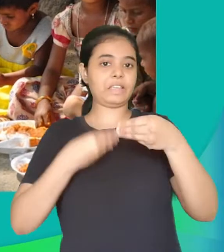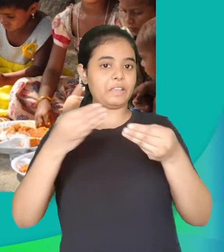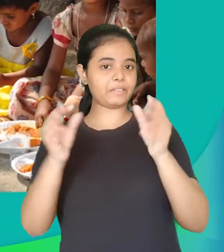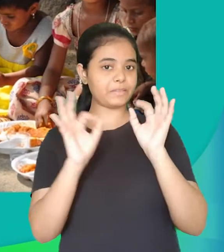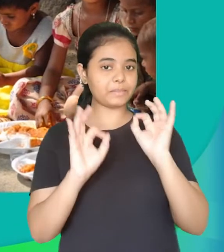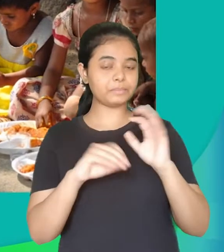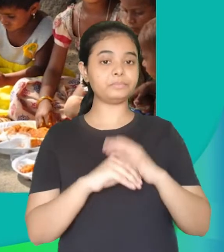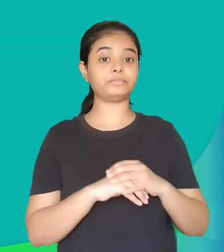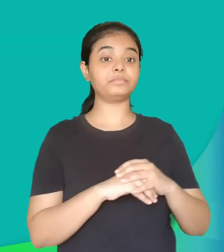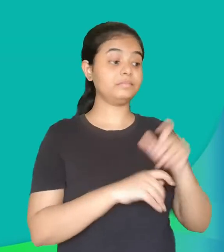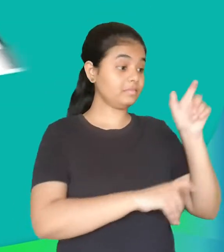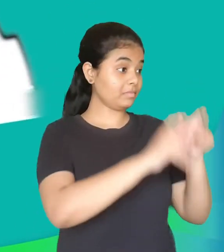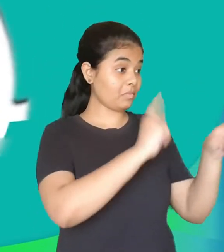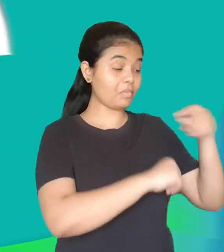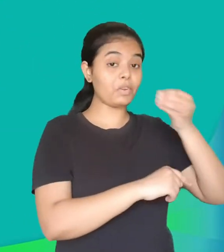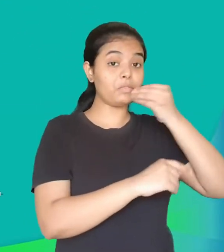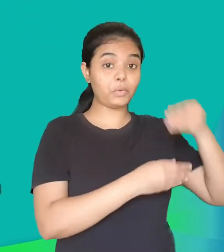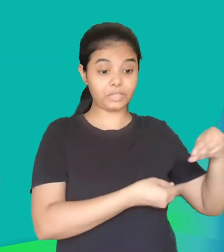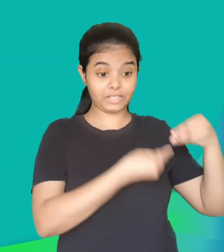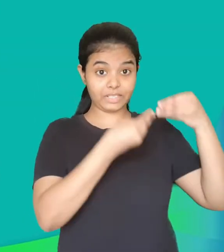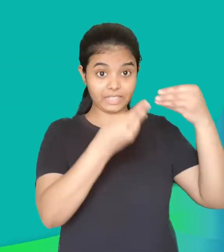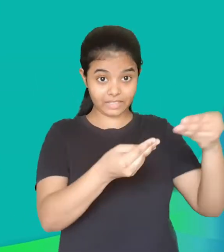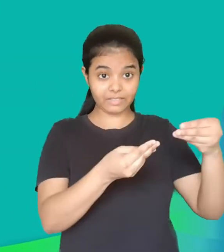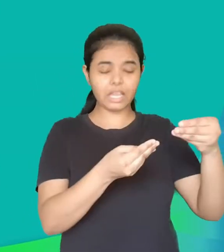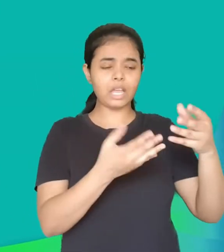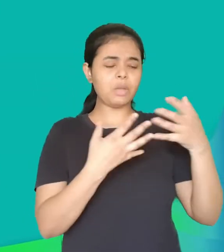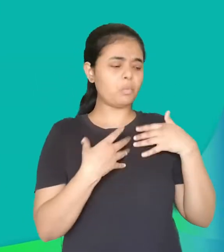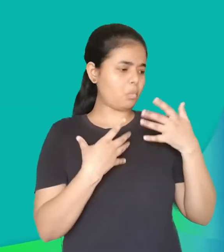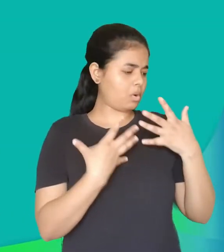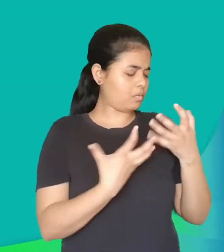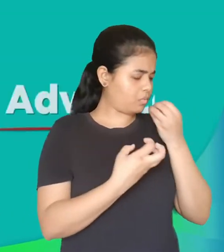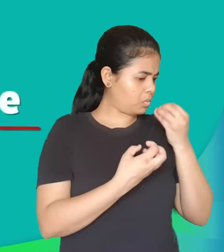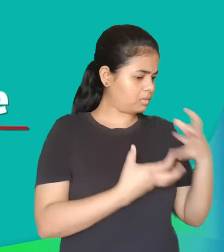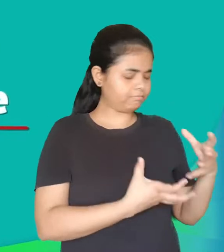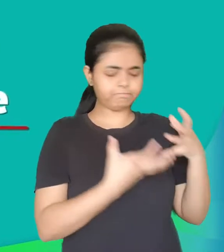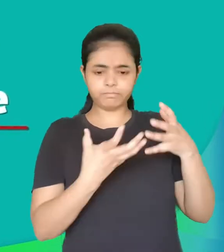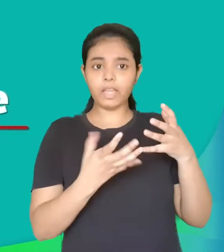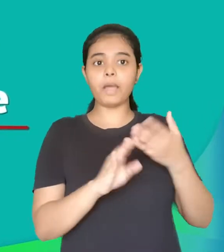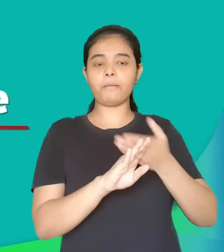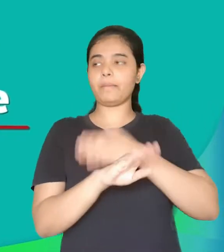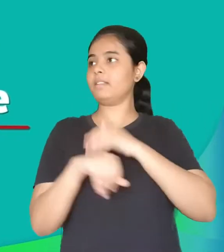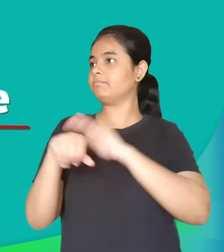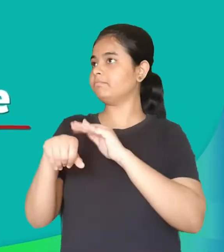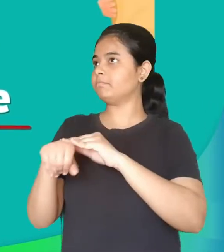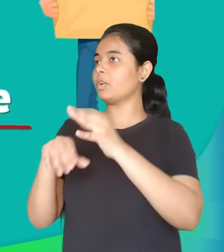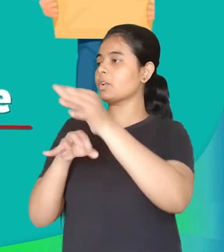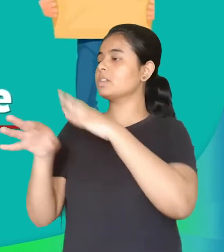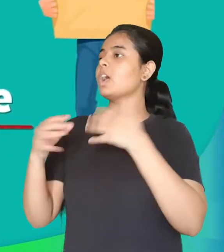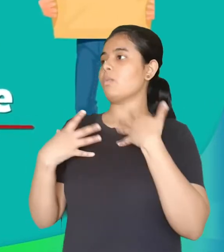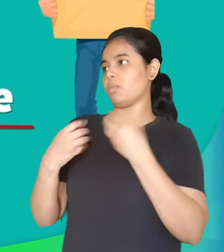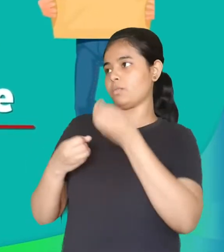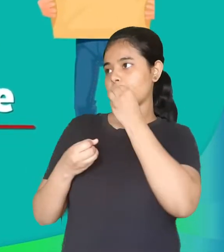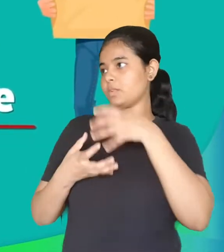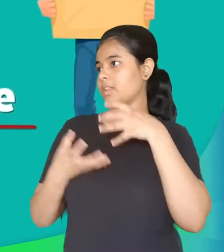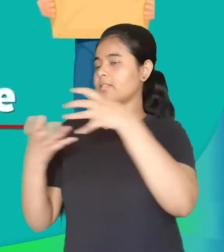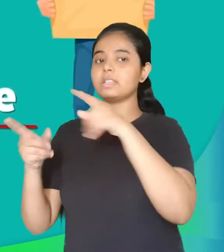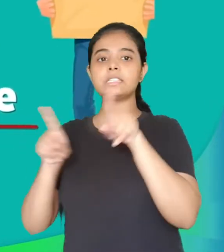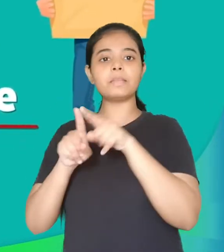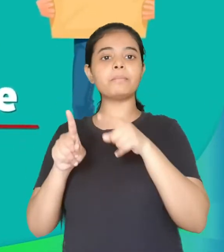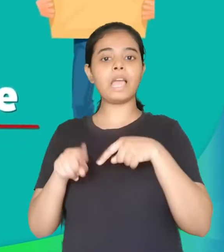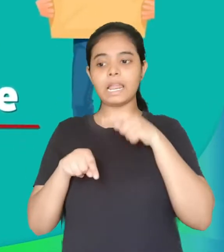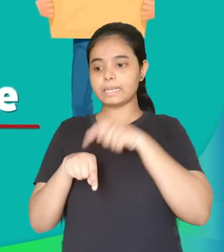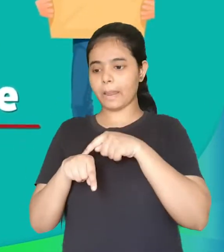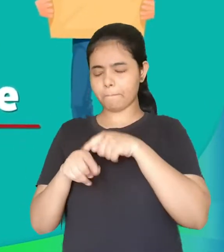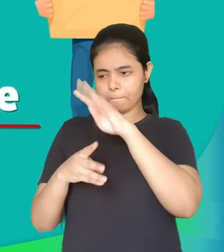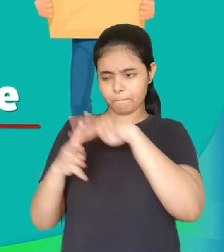of the food. Food donors should ensure that an advance notice is given to surplus food distribution